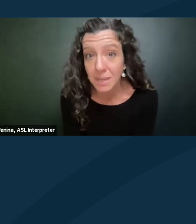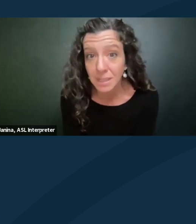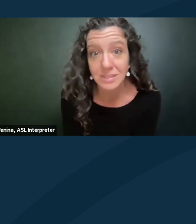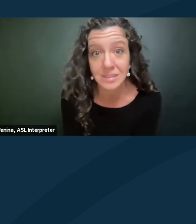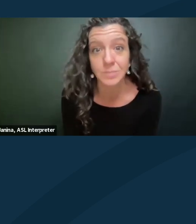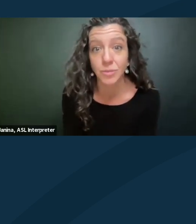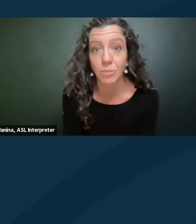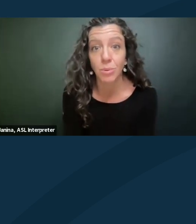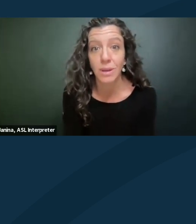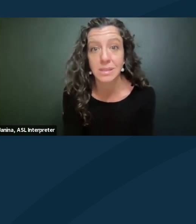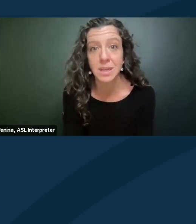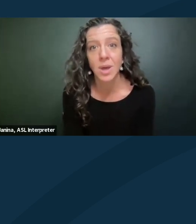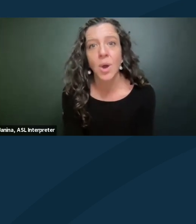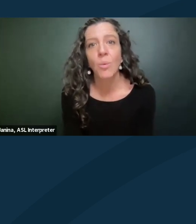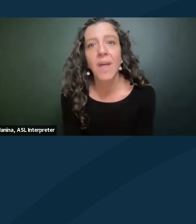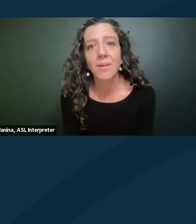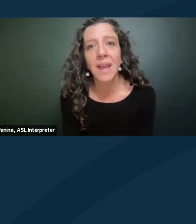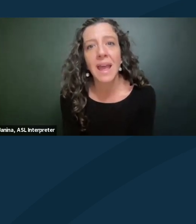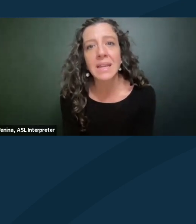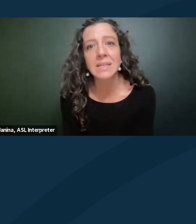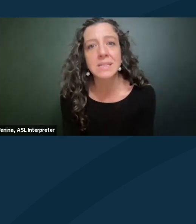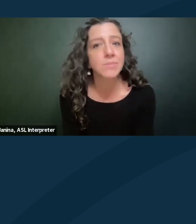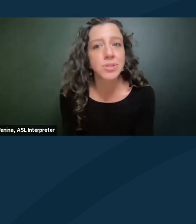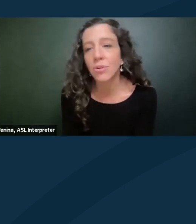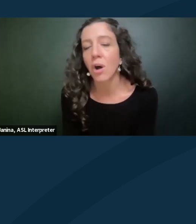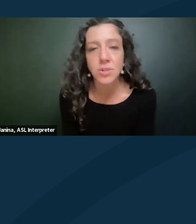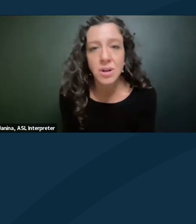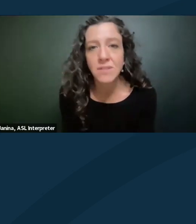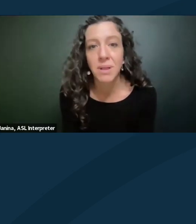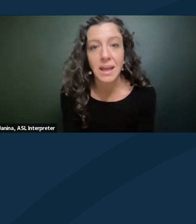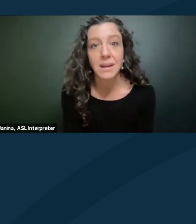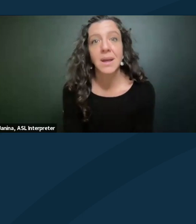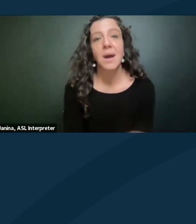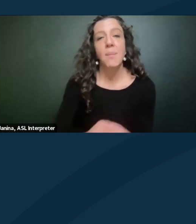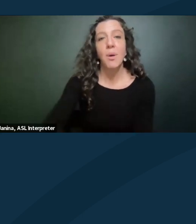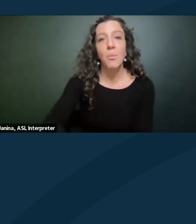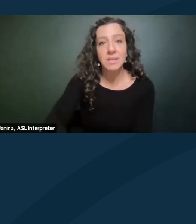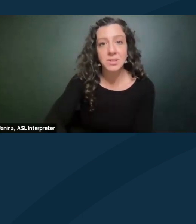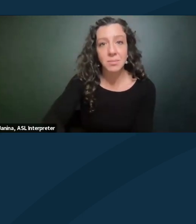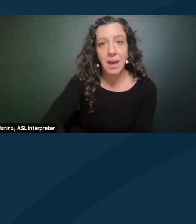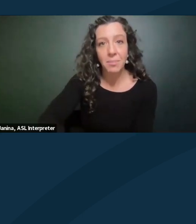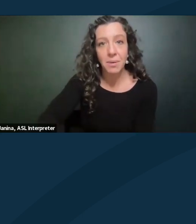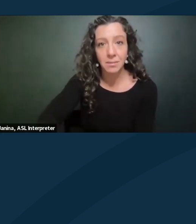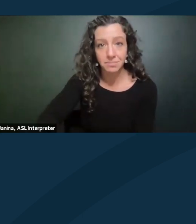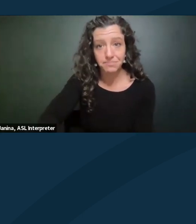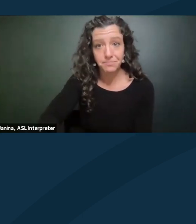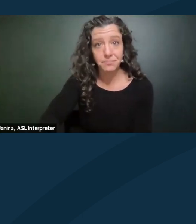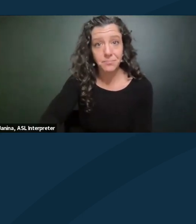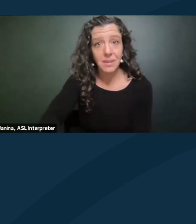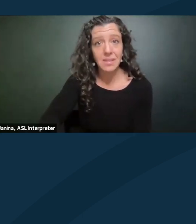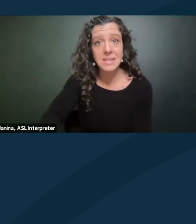reasonable accommodation systems for employees without any substitute or alternative plan about what is going to be